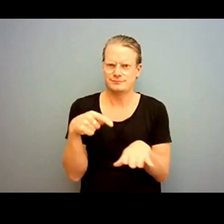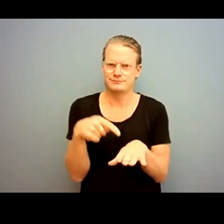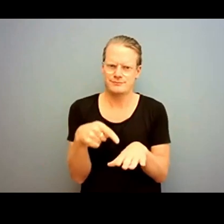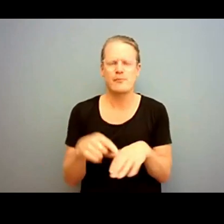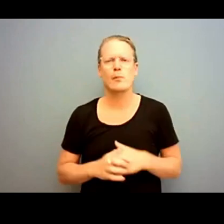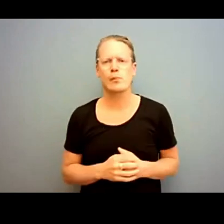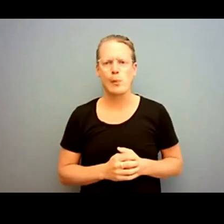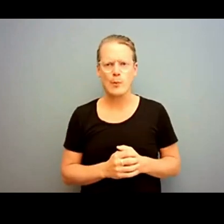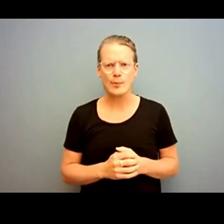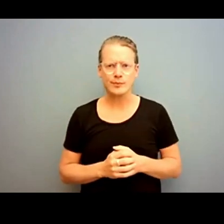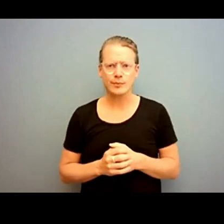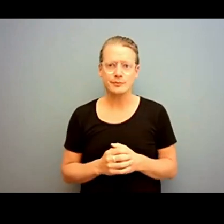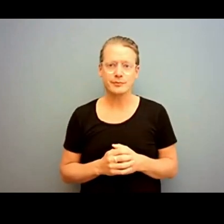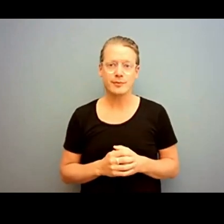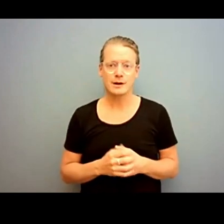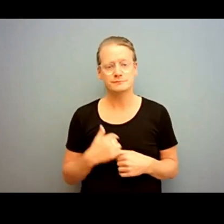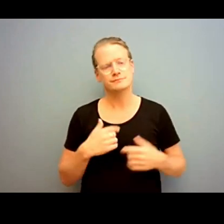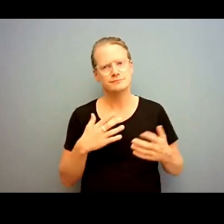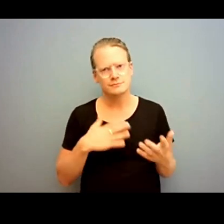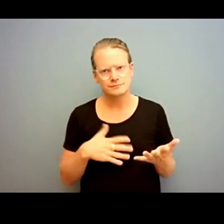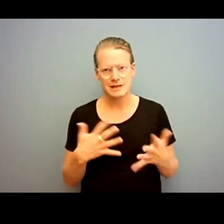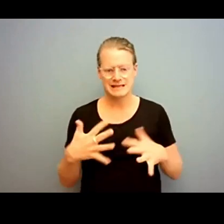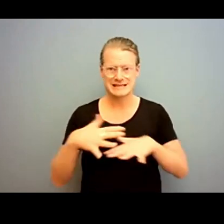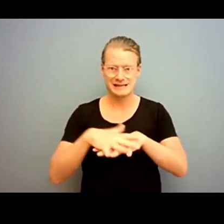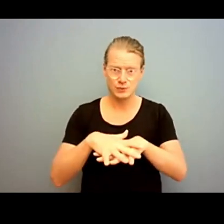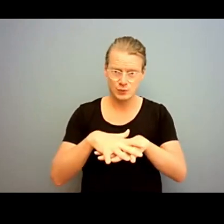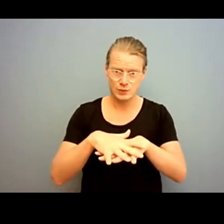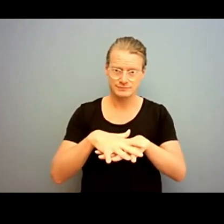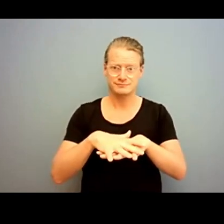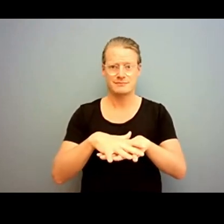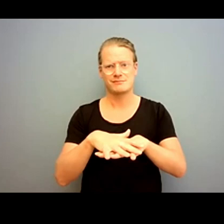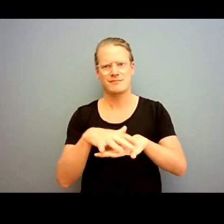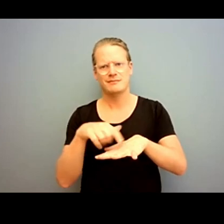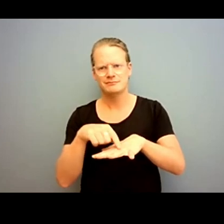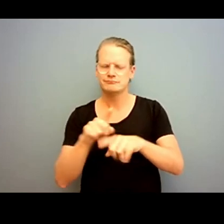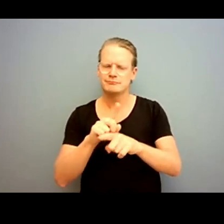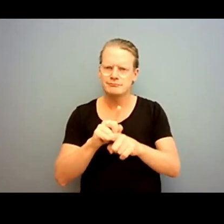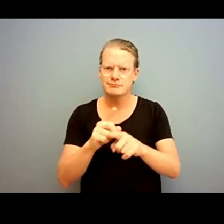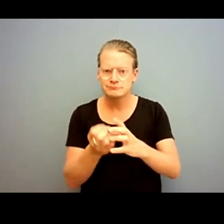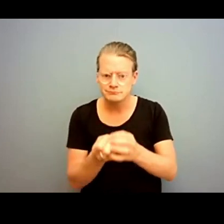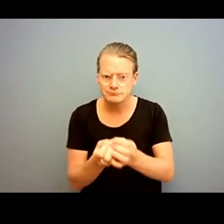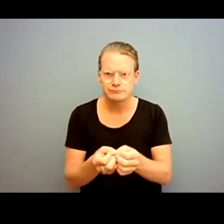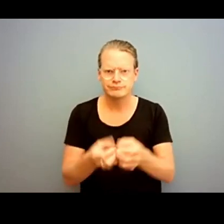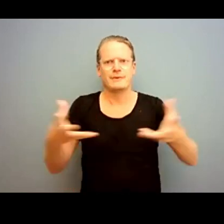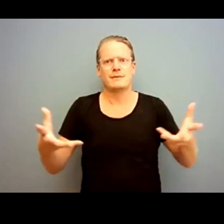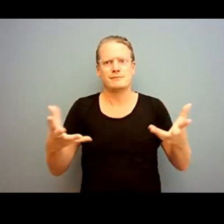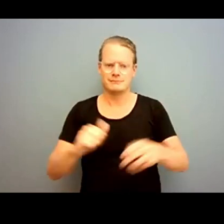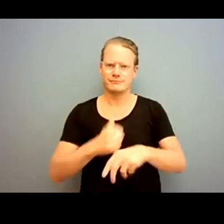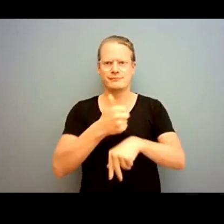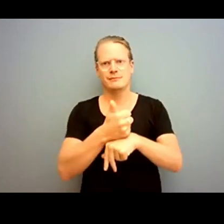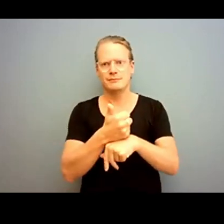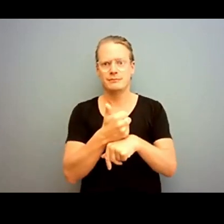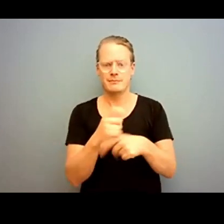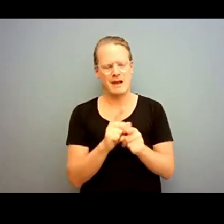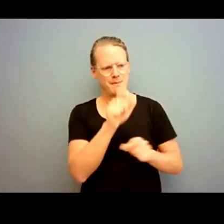an intersectional approach came about as a result of a dissatisfaction of traditional human rights